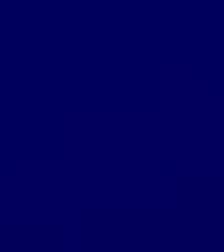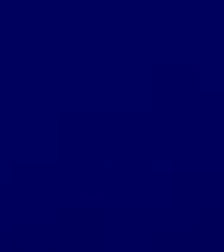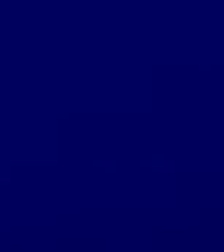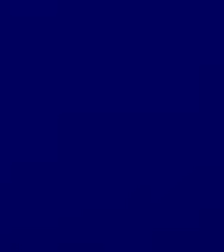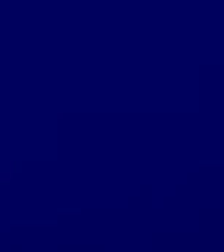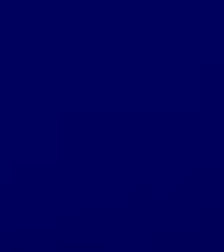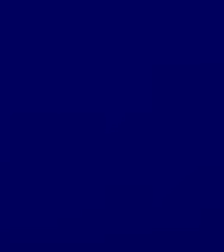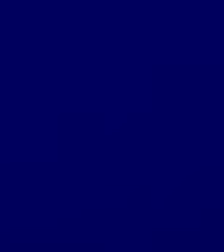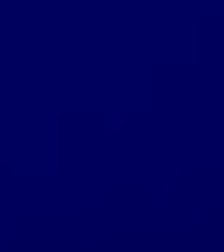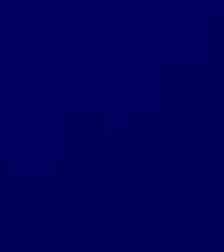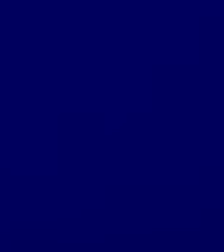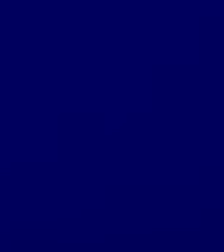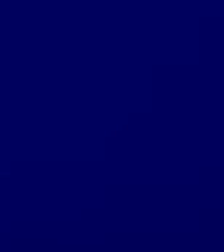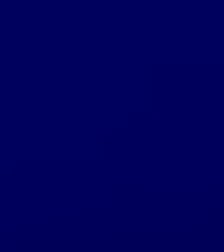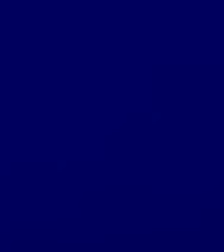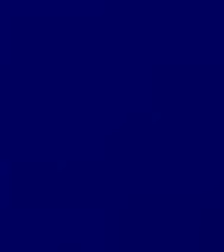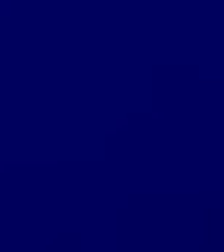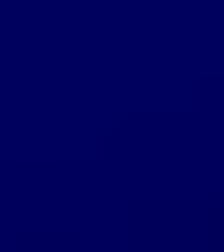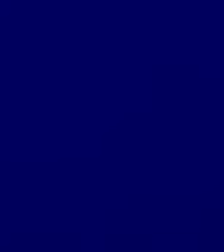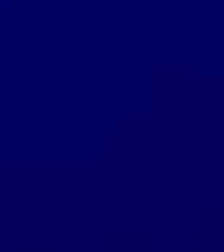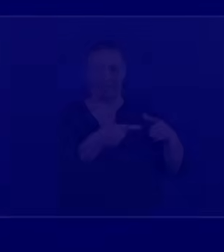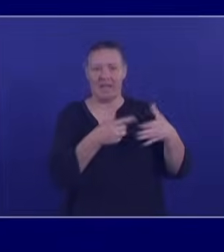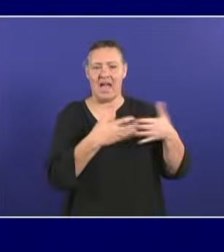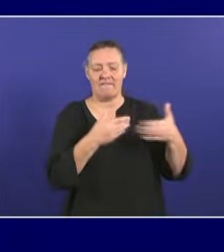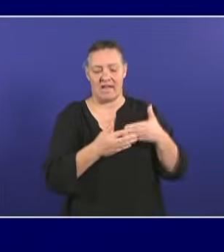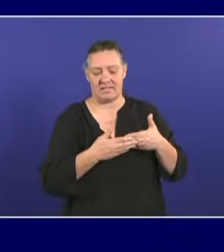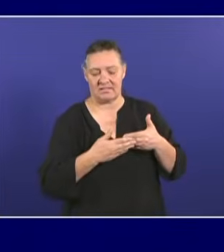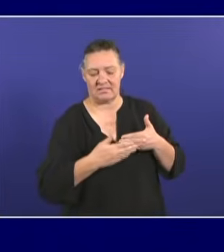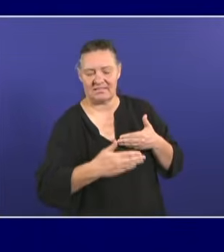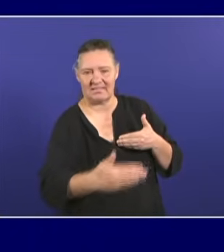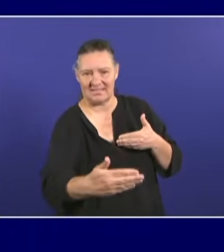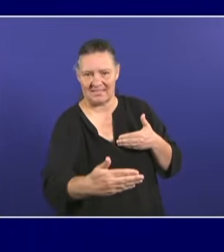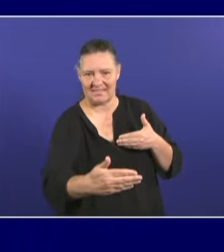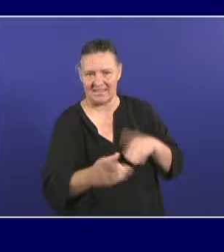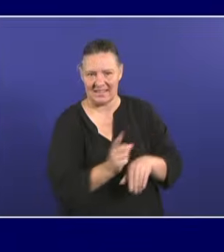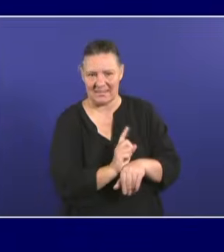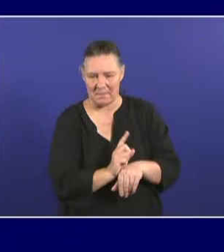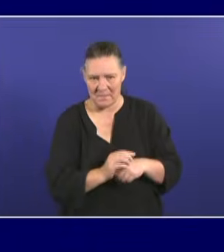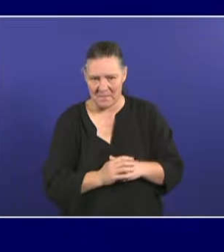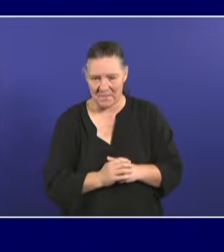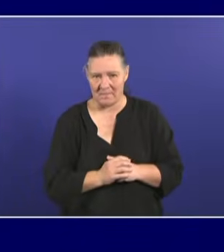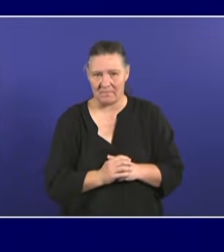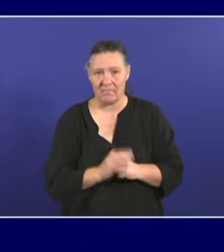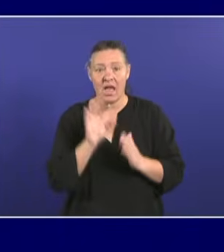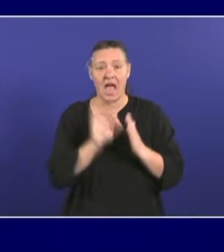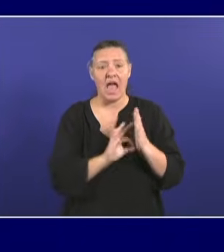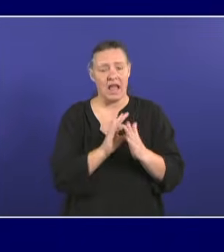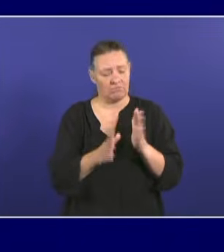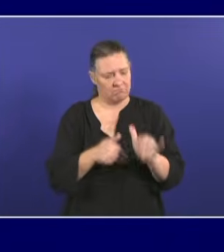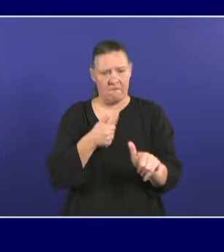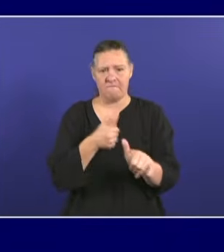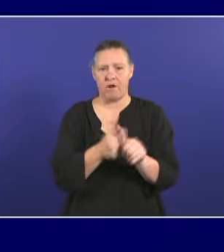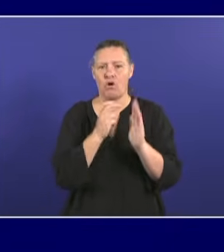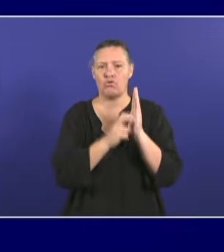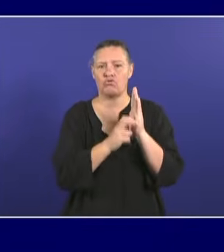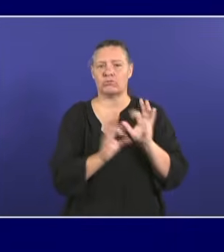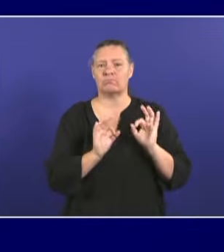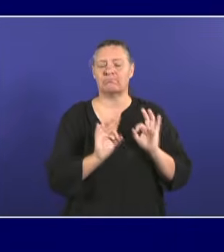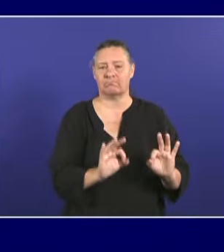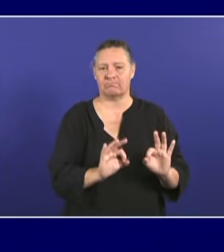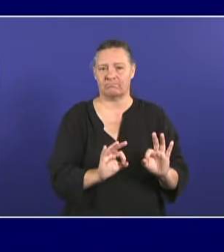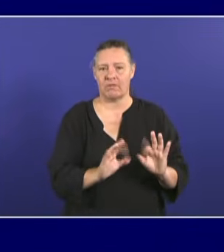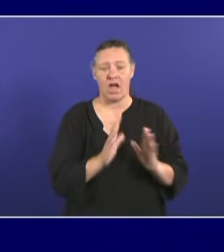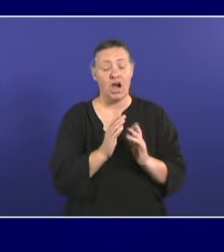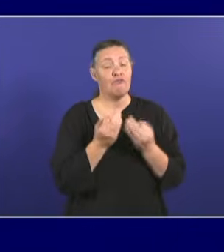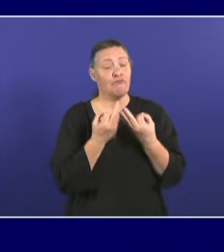manage party affairs for this next term of office. The election was fully compliant and free